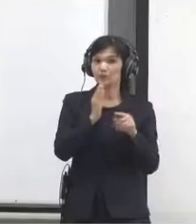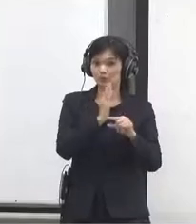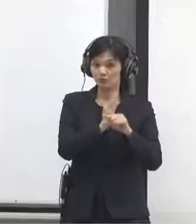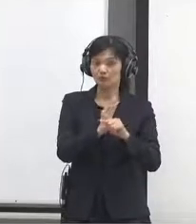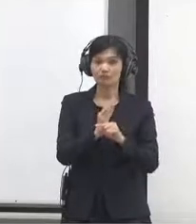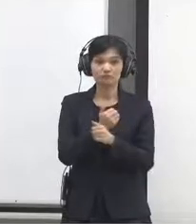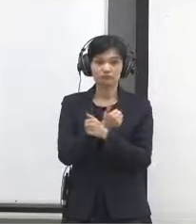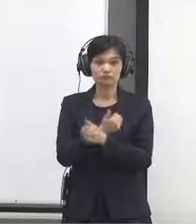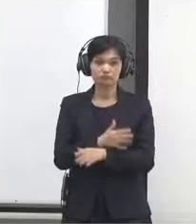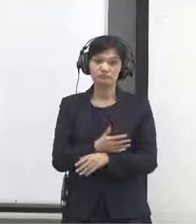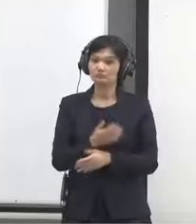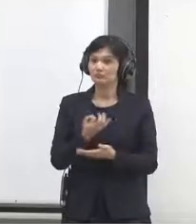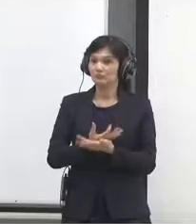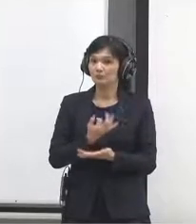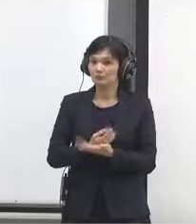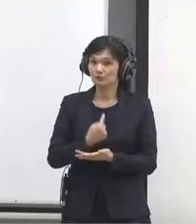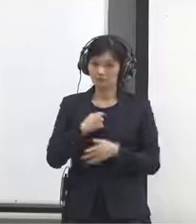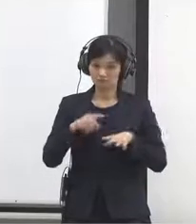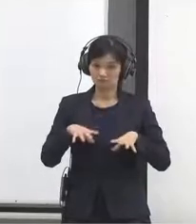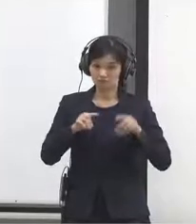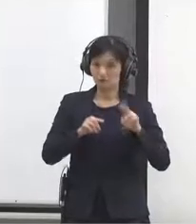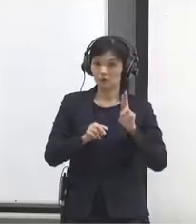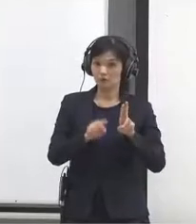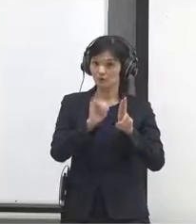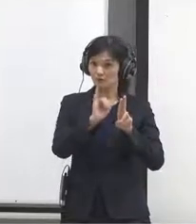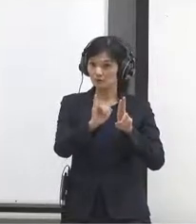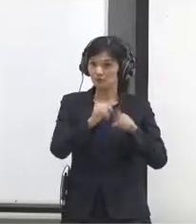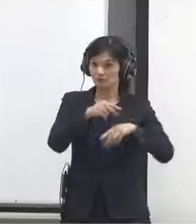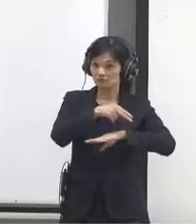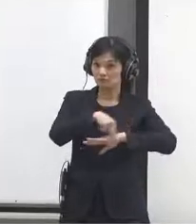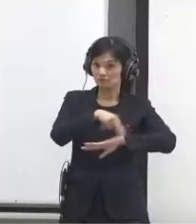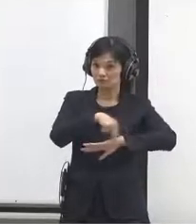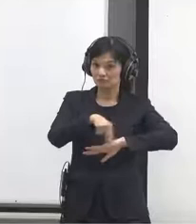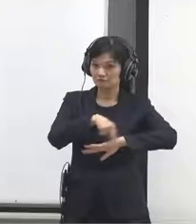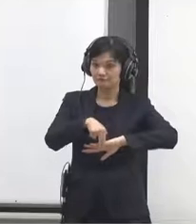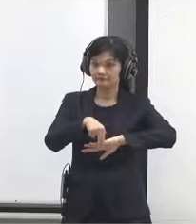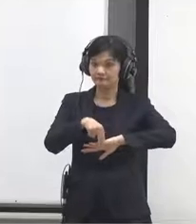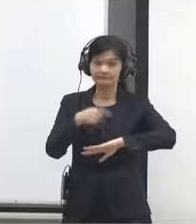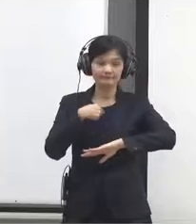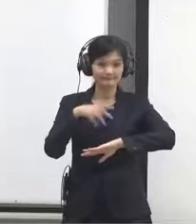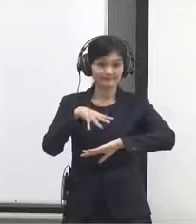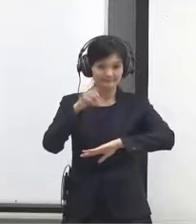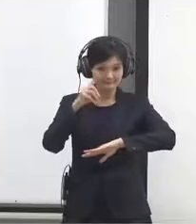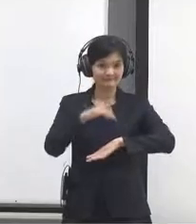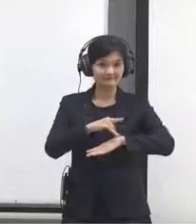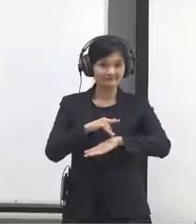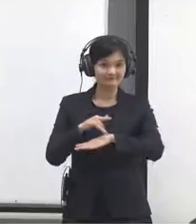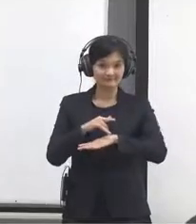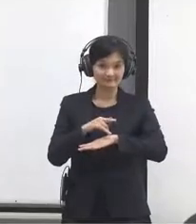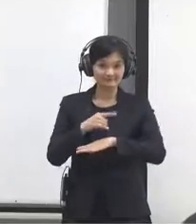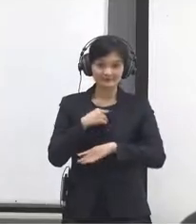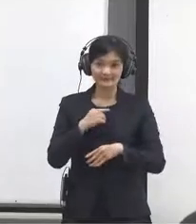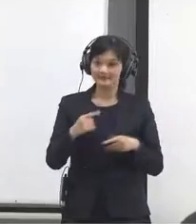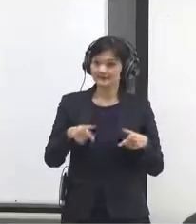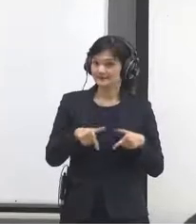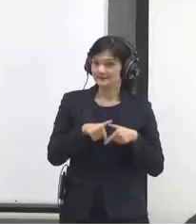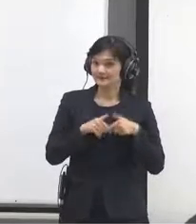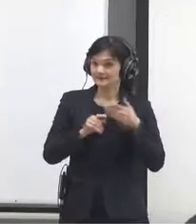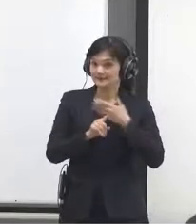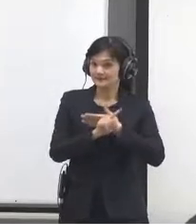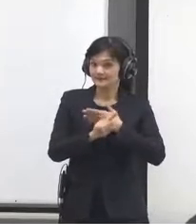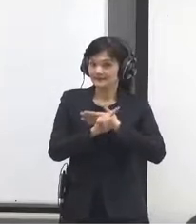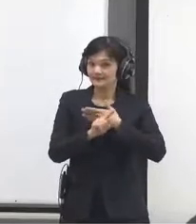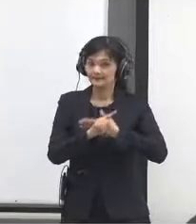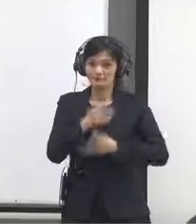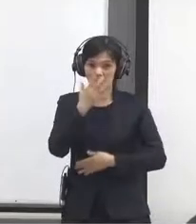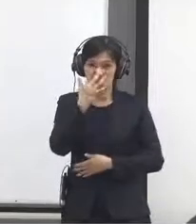a UI draft to engineer. And I always feel anxious because I'm not sure whether